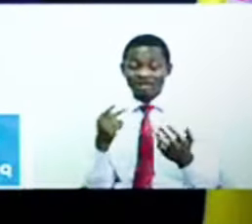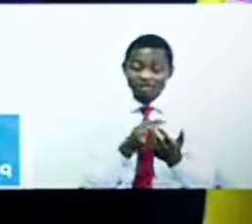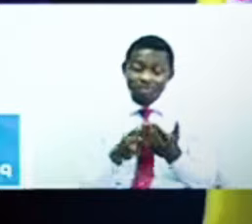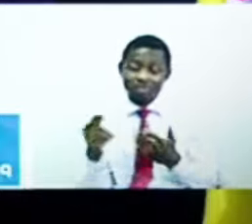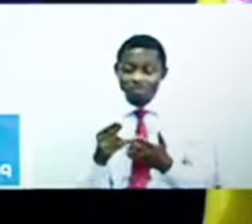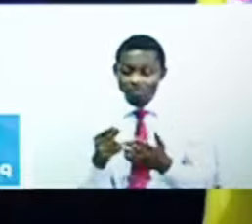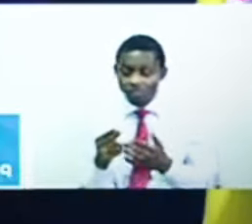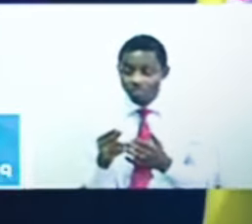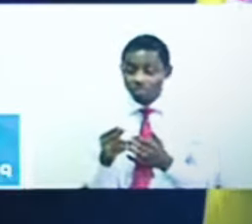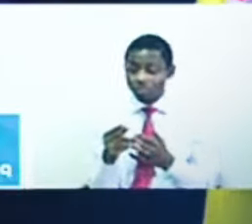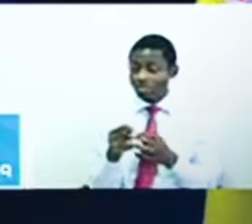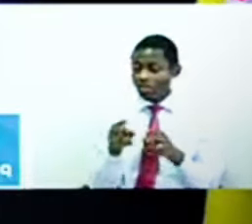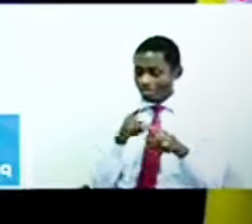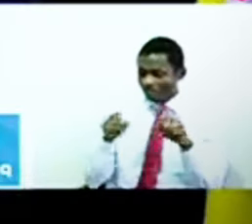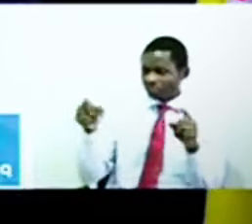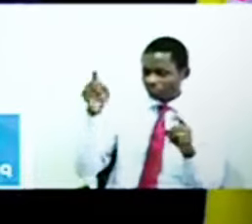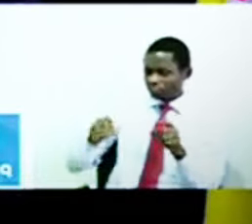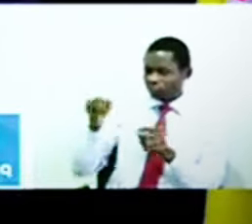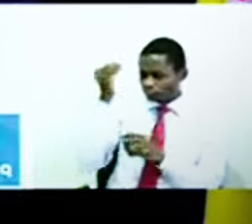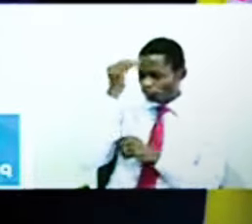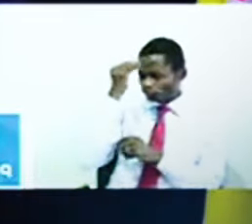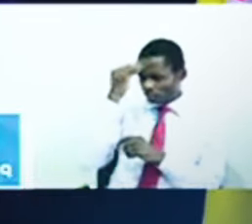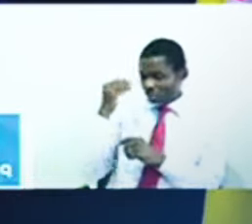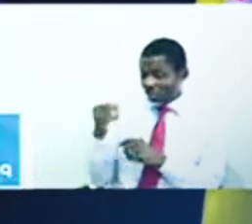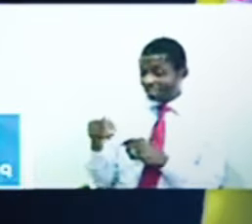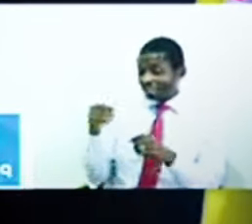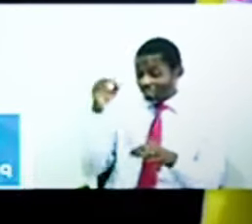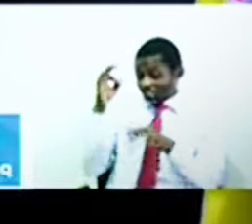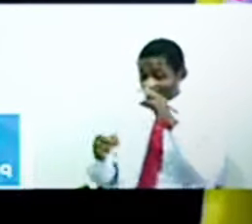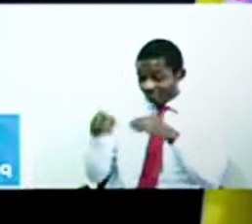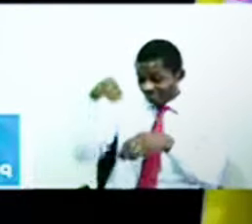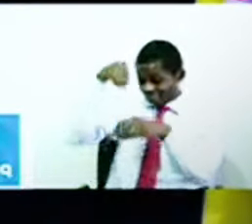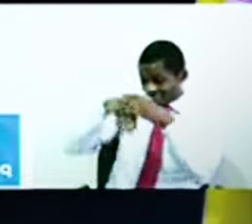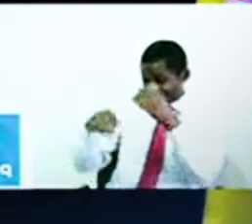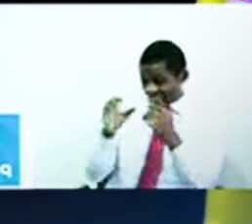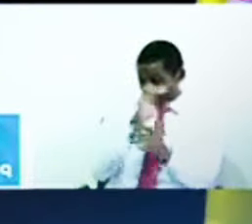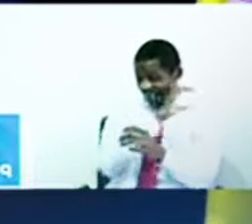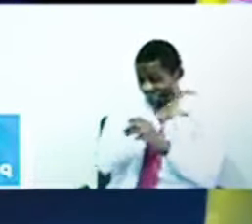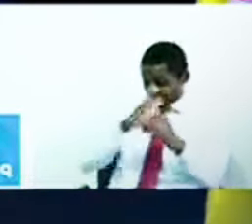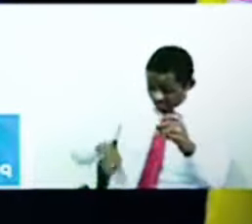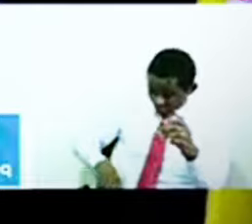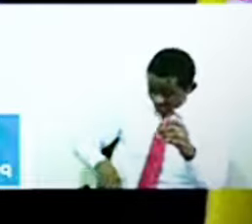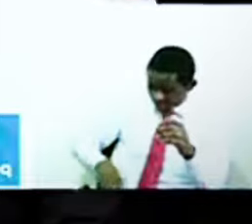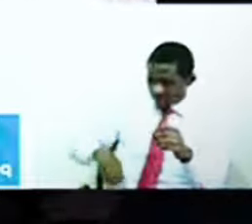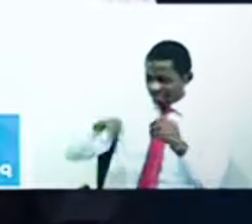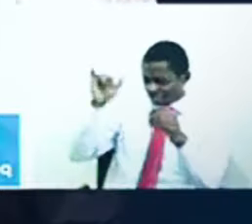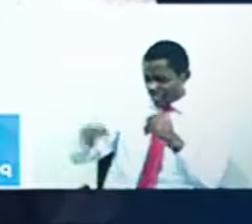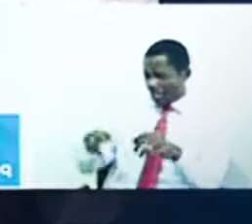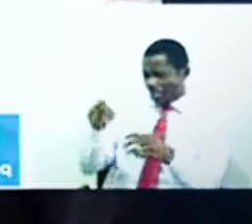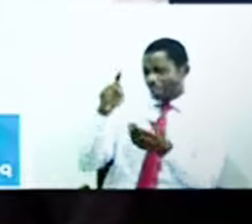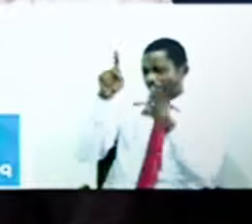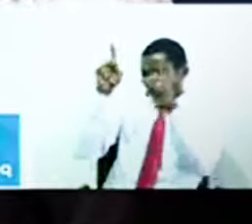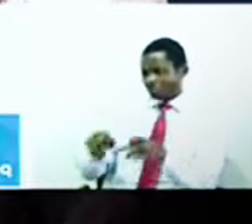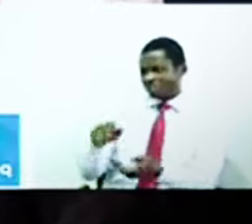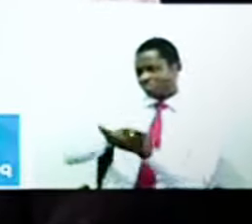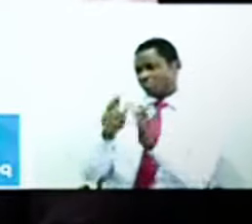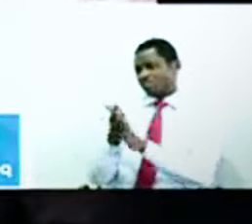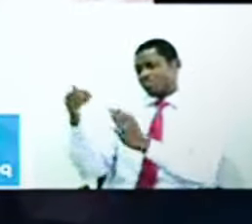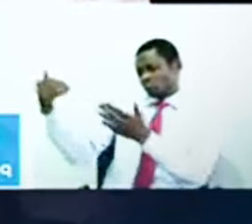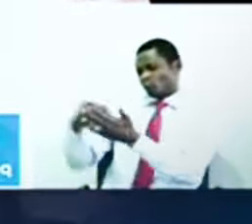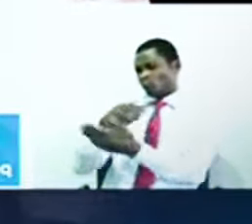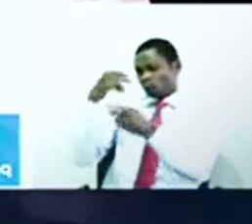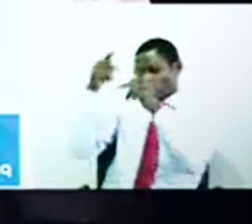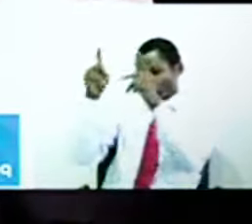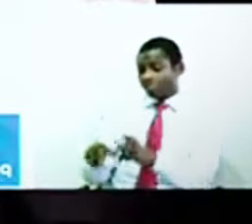If anyone is in Christ, the Bible says he or she is a new creation.